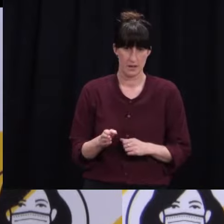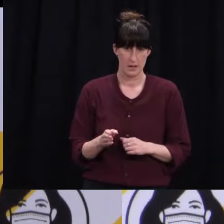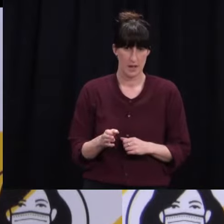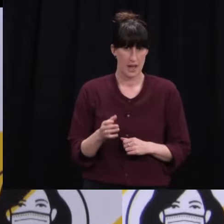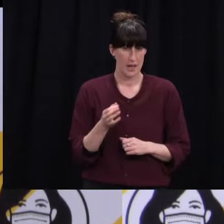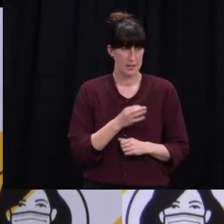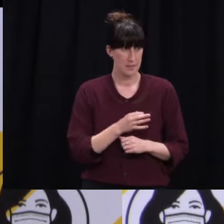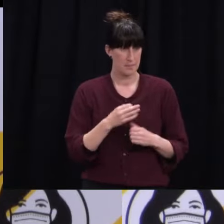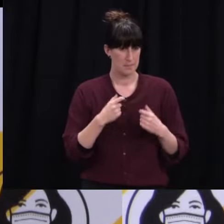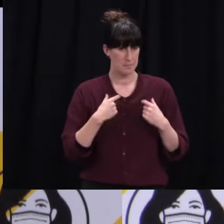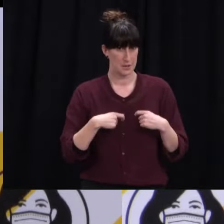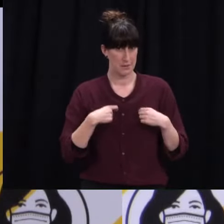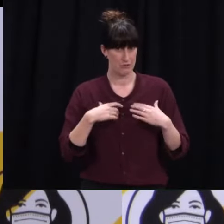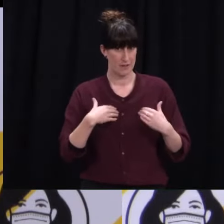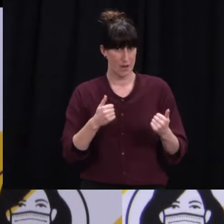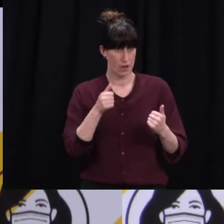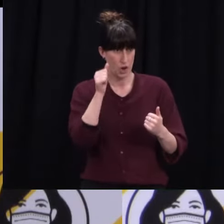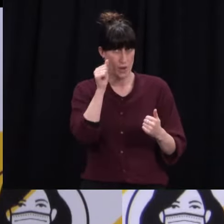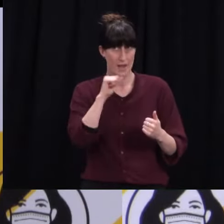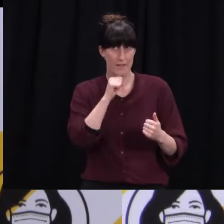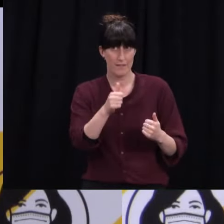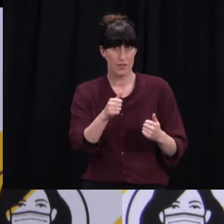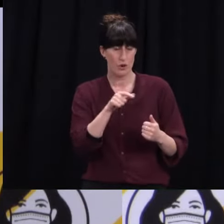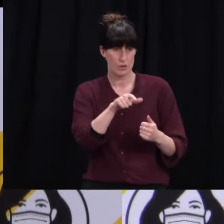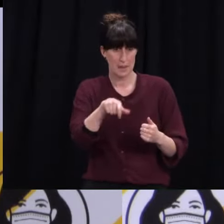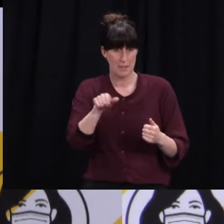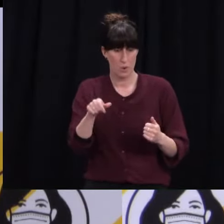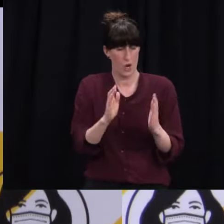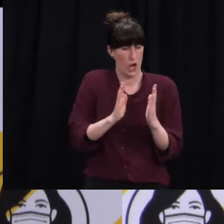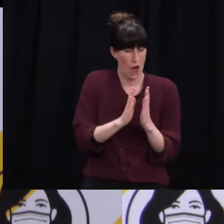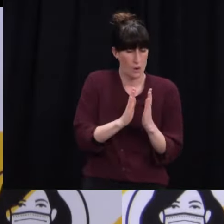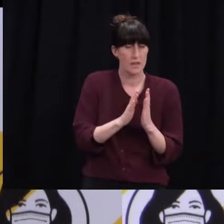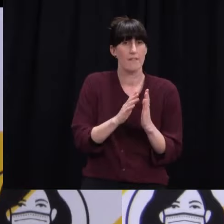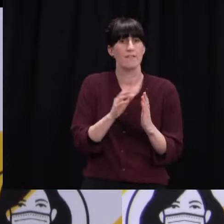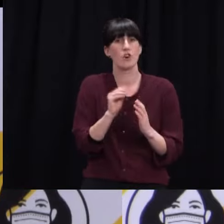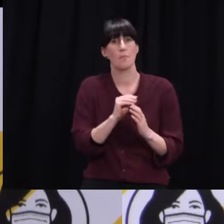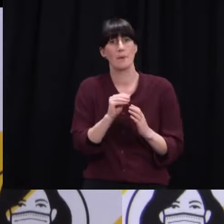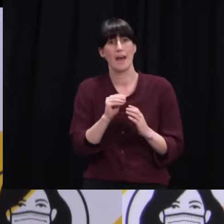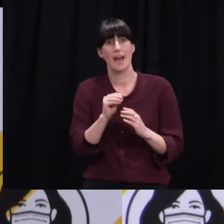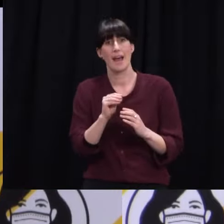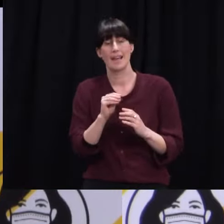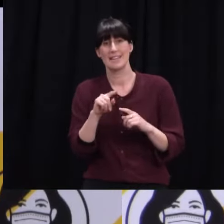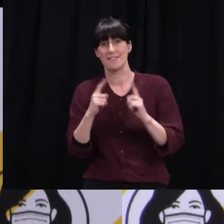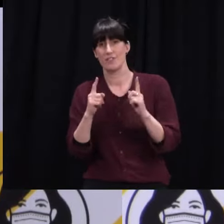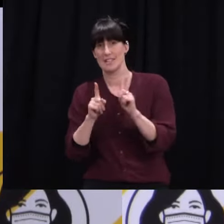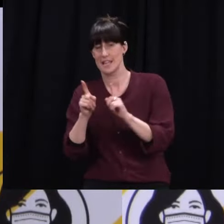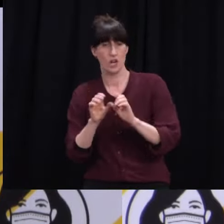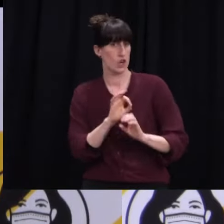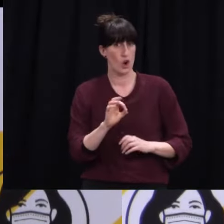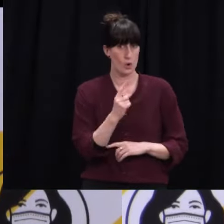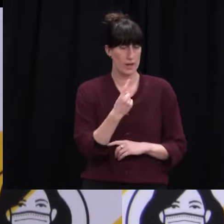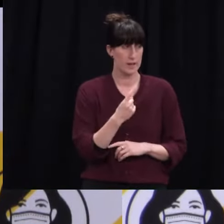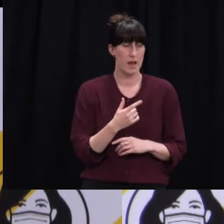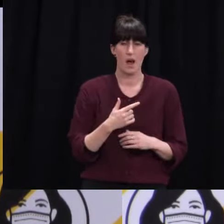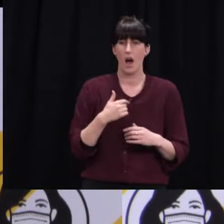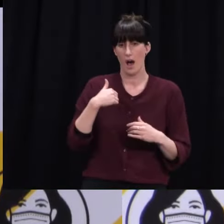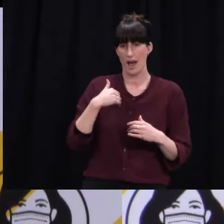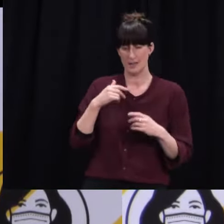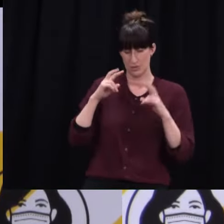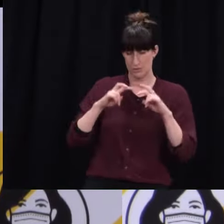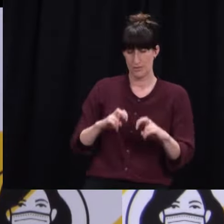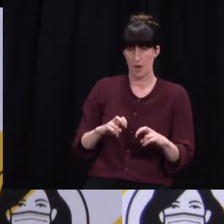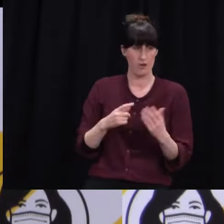know if they're outside of Auckland? Or if there are any outside of Auckland, are they still trying to ascertain that information? They will know. I just need to get that information. I've